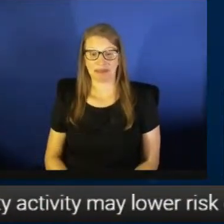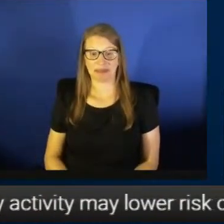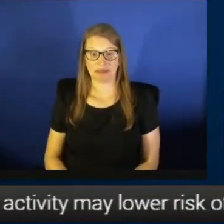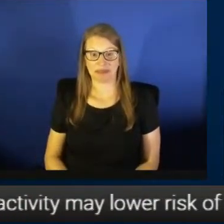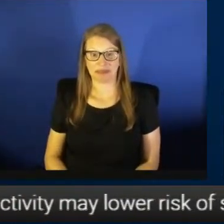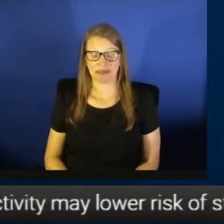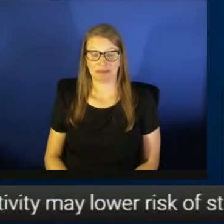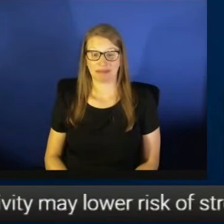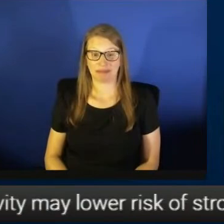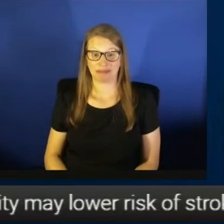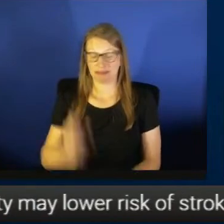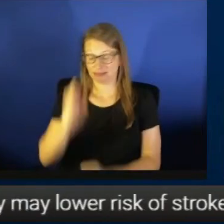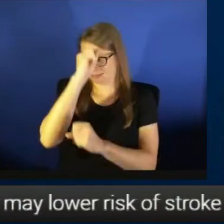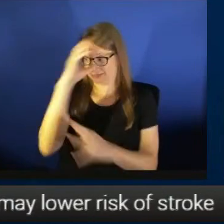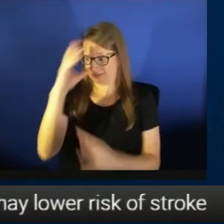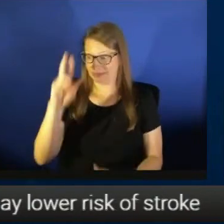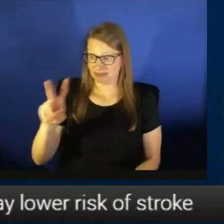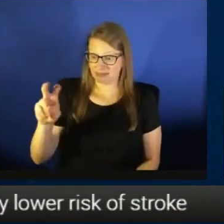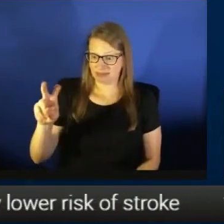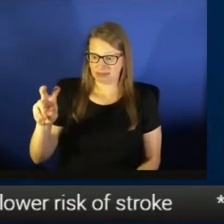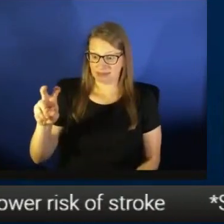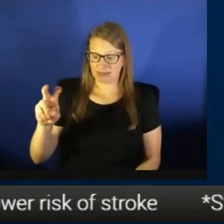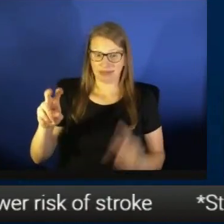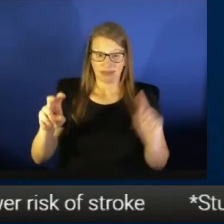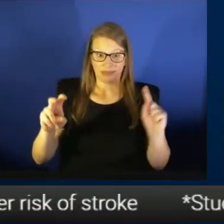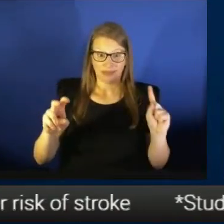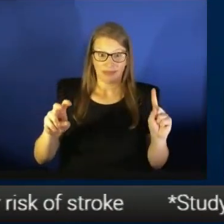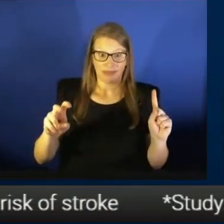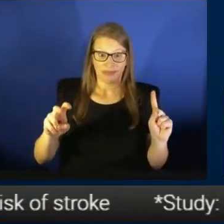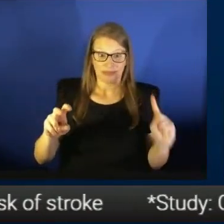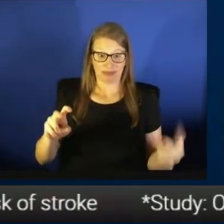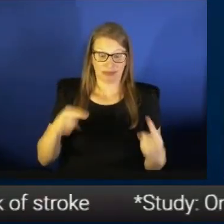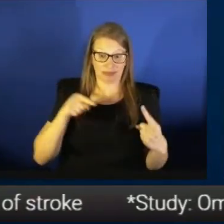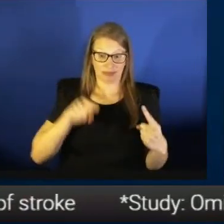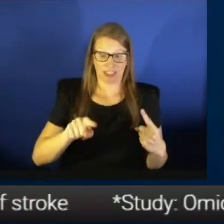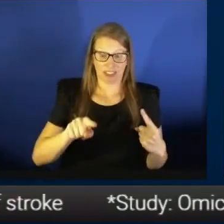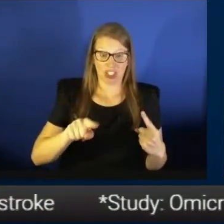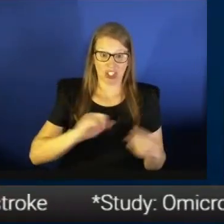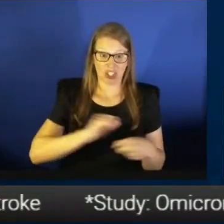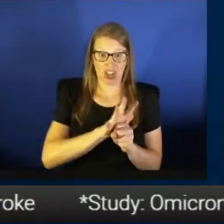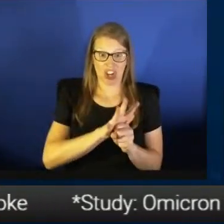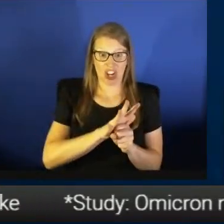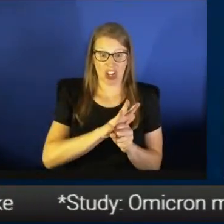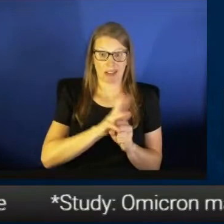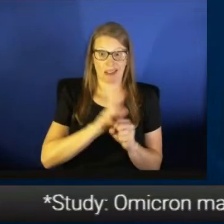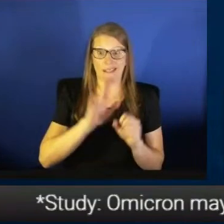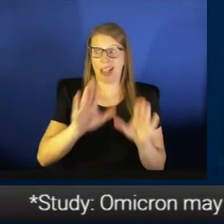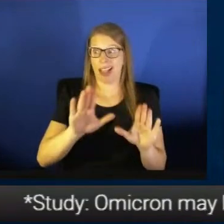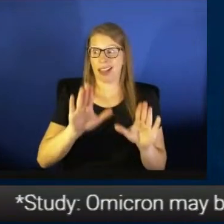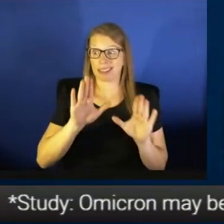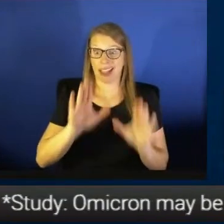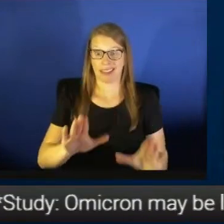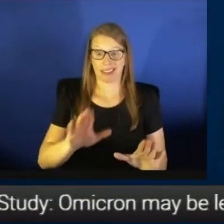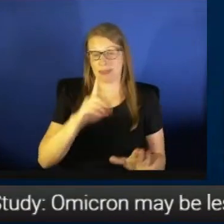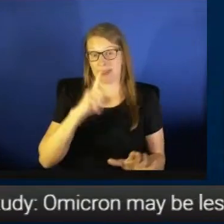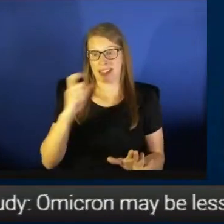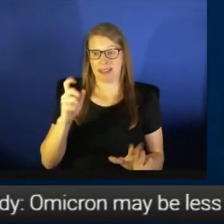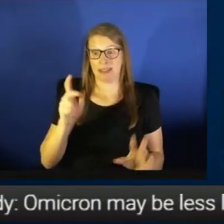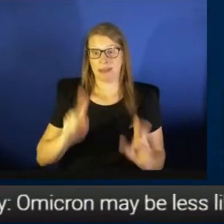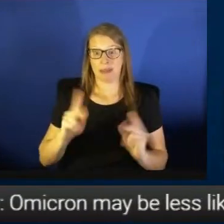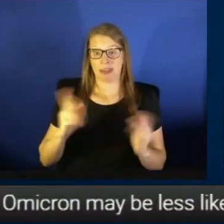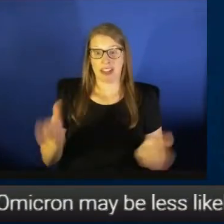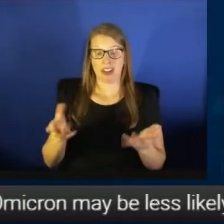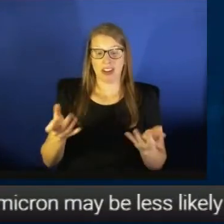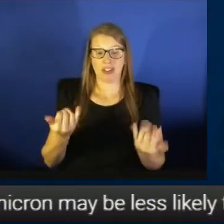are at the 200th. We reported on the first during COVID, and it was so fantastic because, you know, here are people trying to stay home and